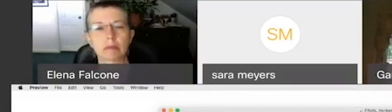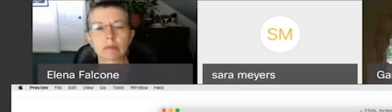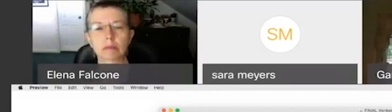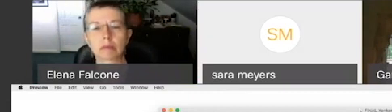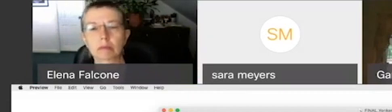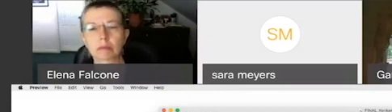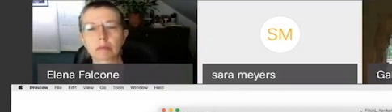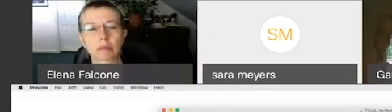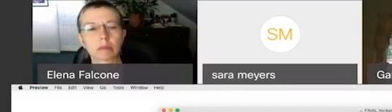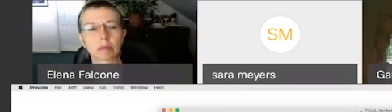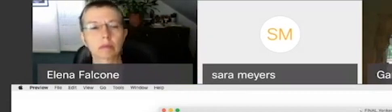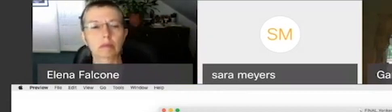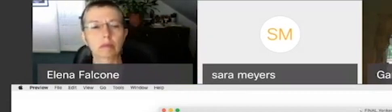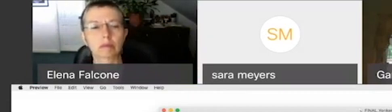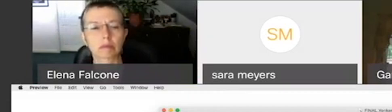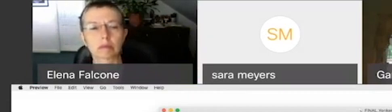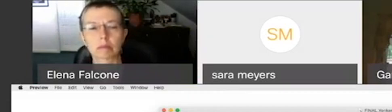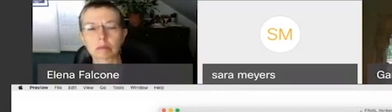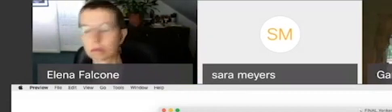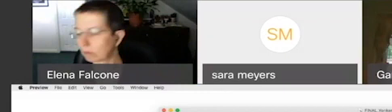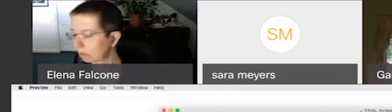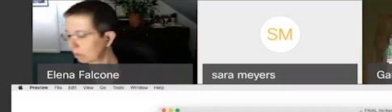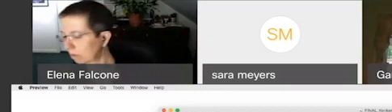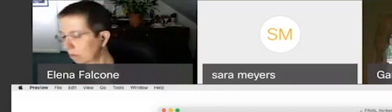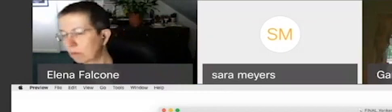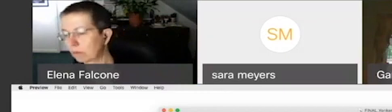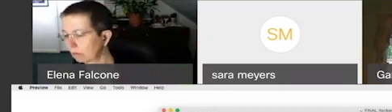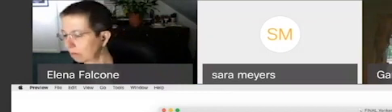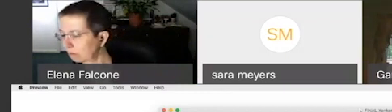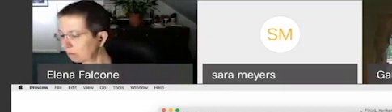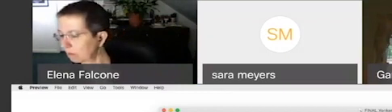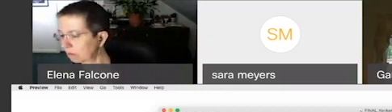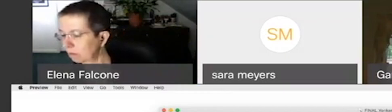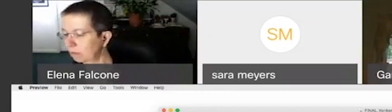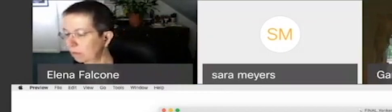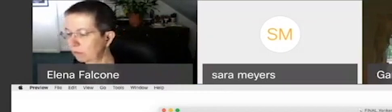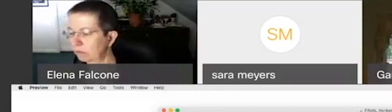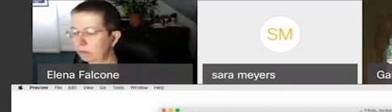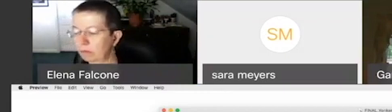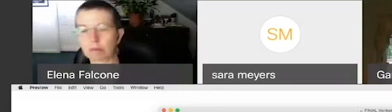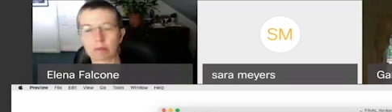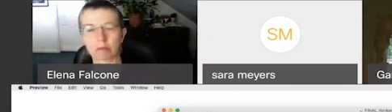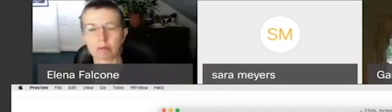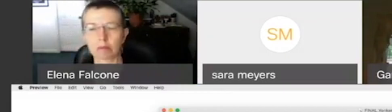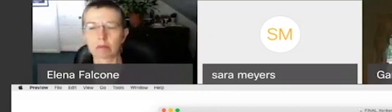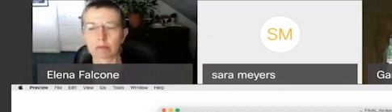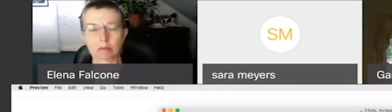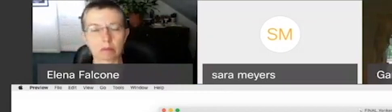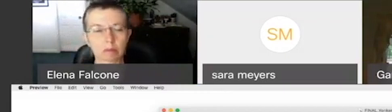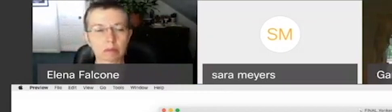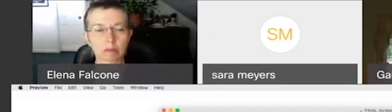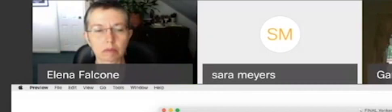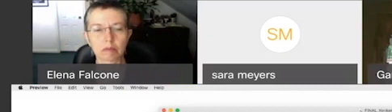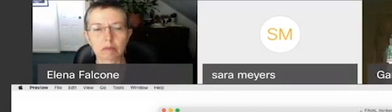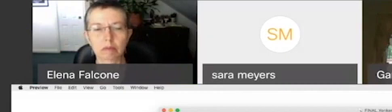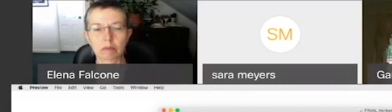right, so it's coming down the road a little bit. It's going to be about 2 years before a new contractor is in place.